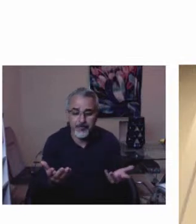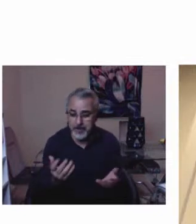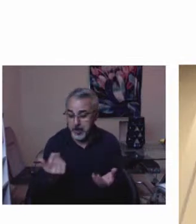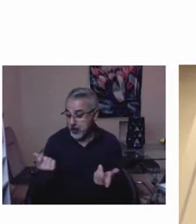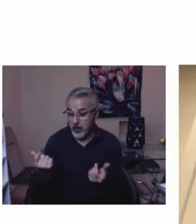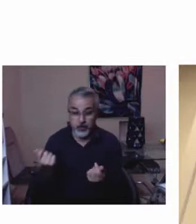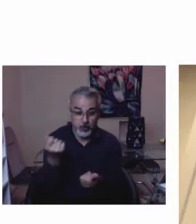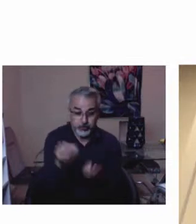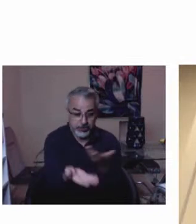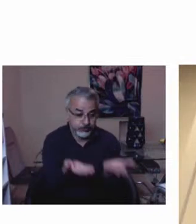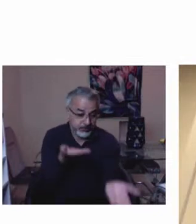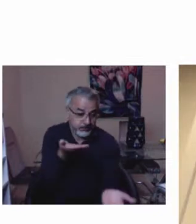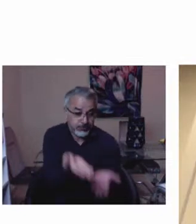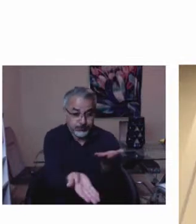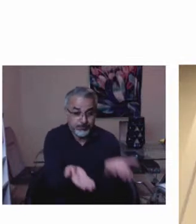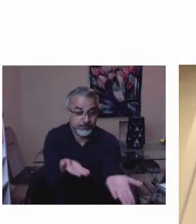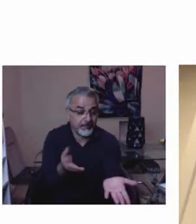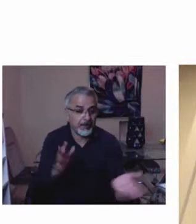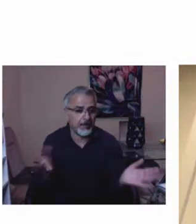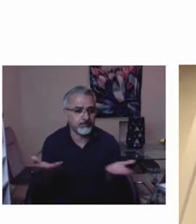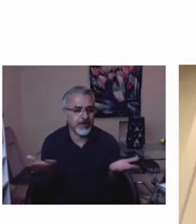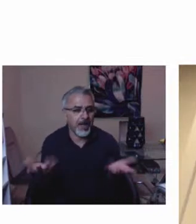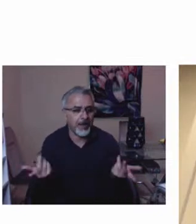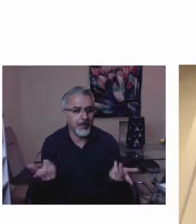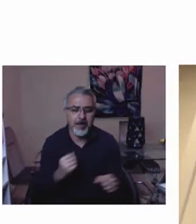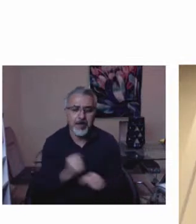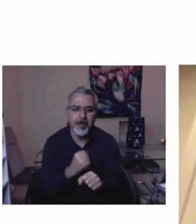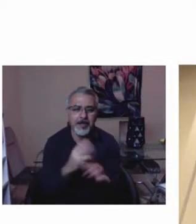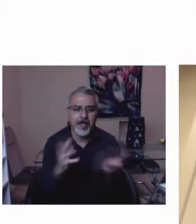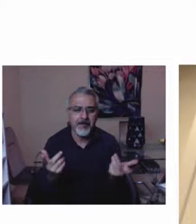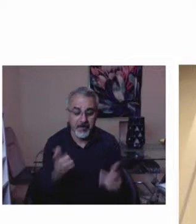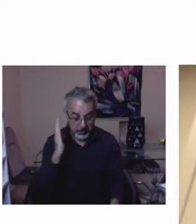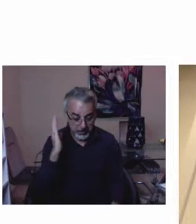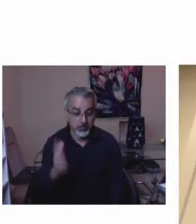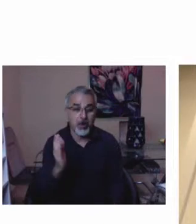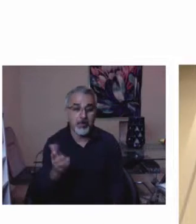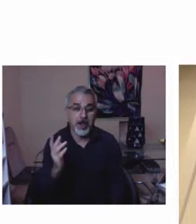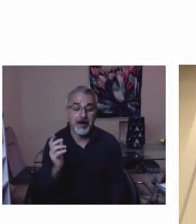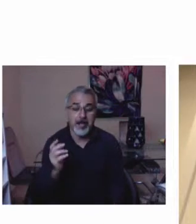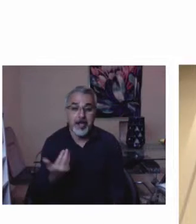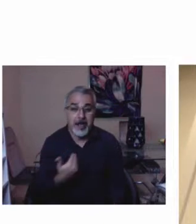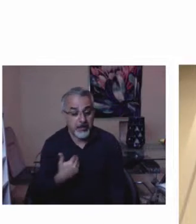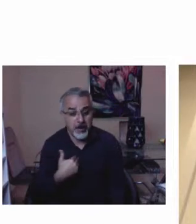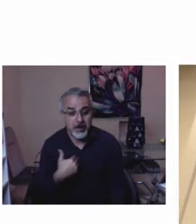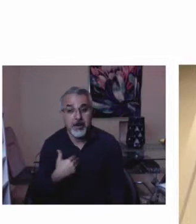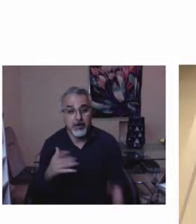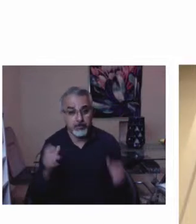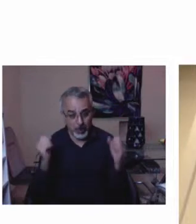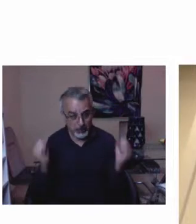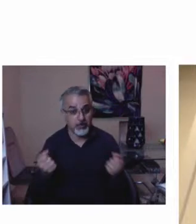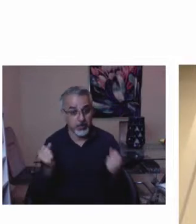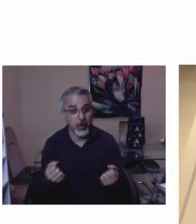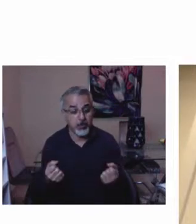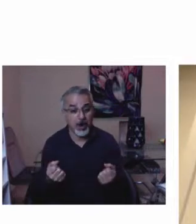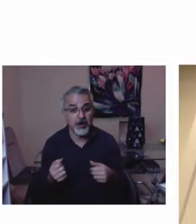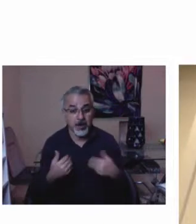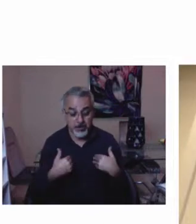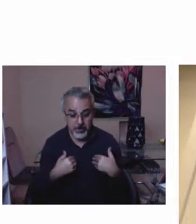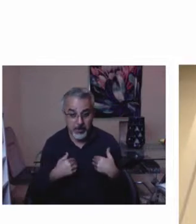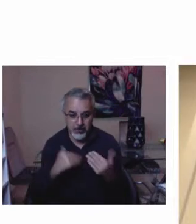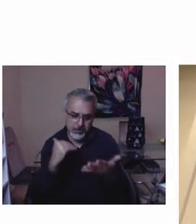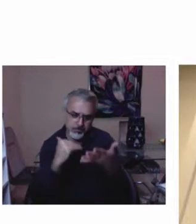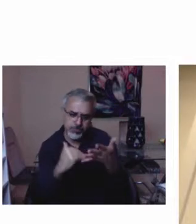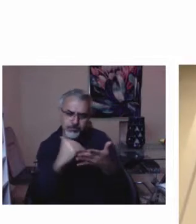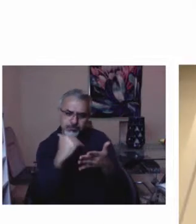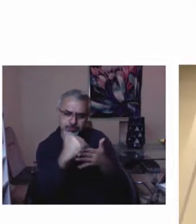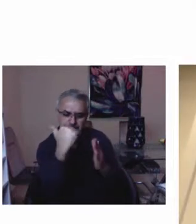create, can we create a standardized marker that can be used across all the different entities? We